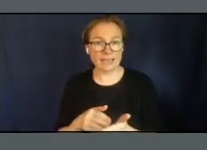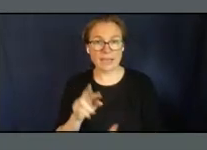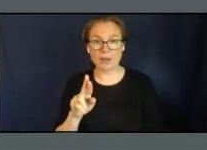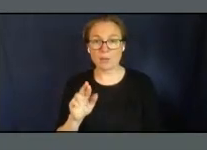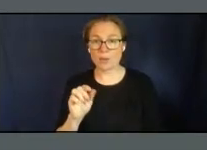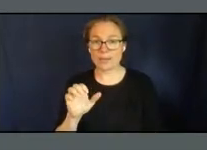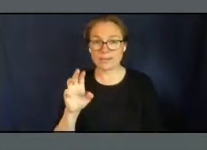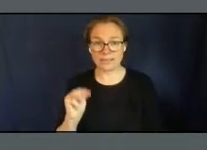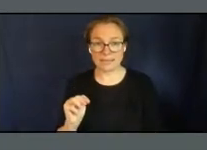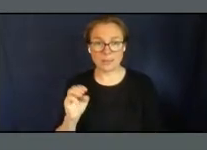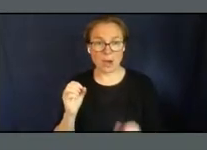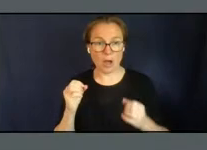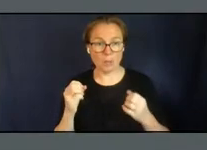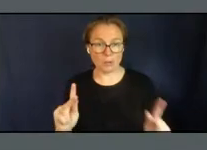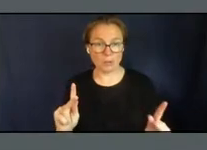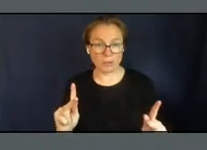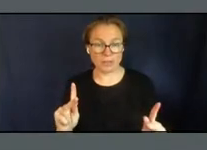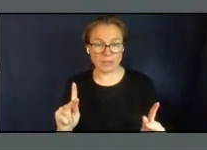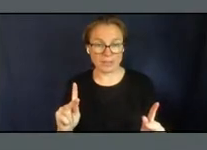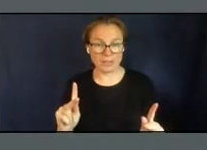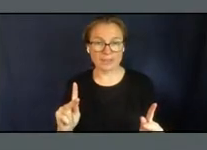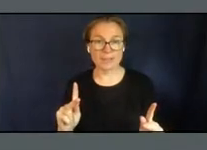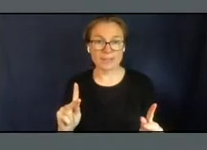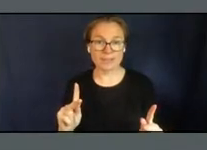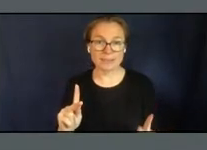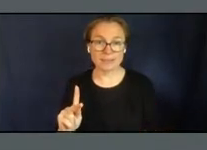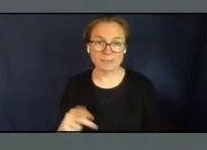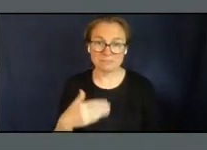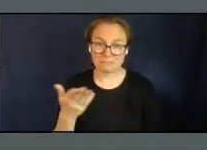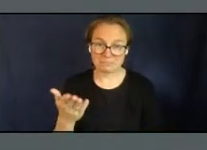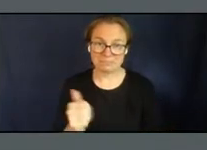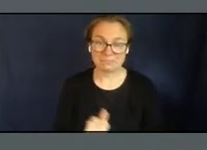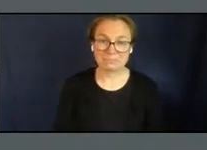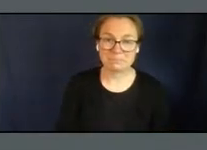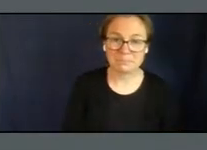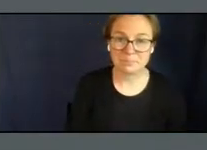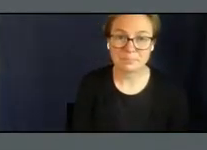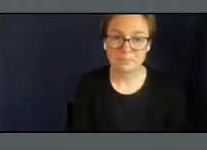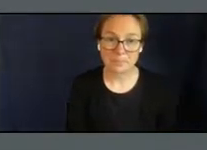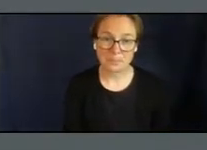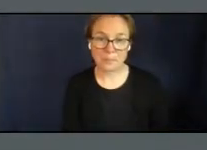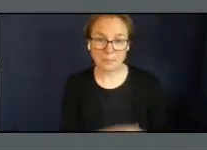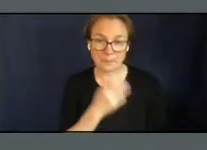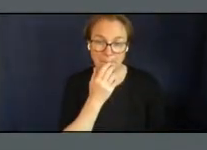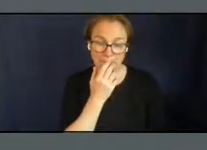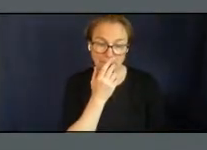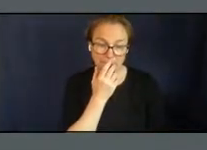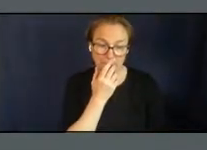joining us. The floor is yours. Thank you.